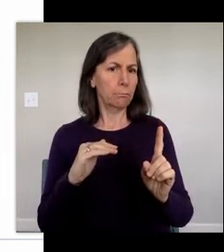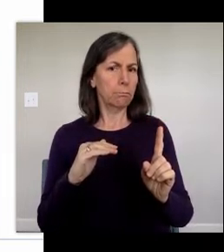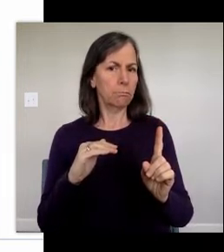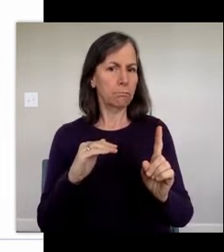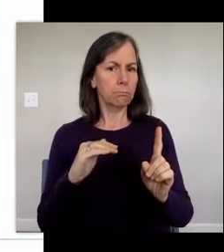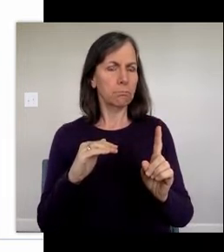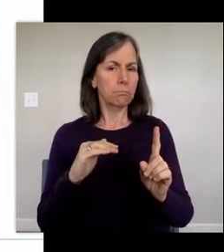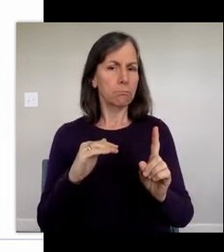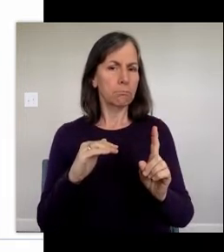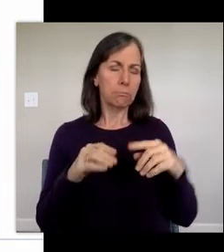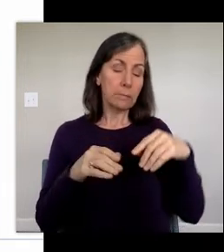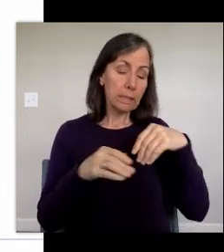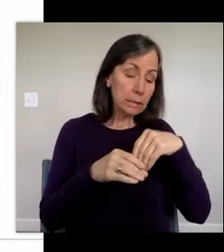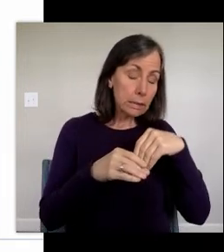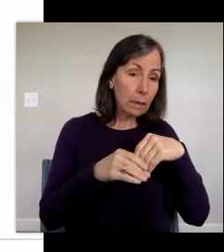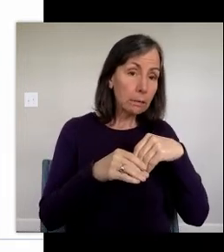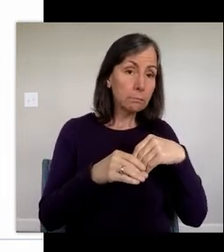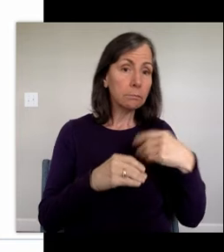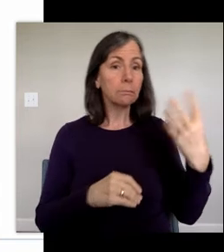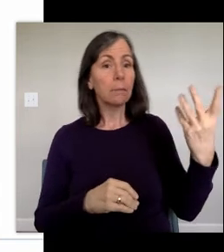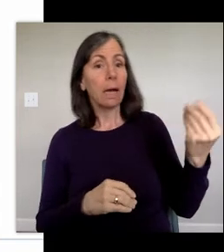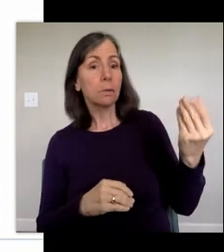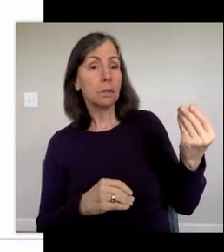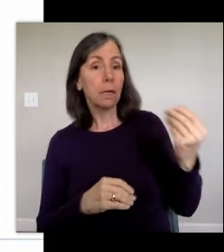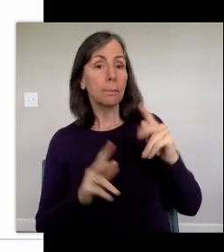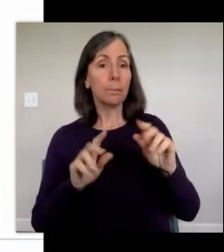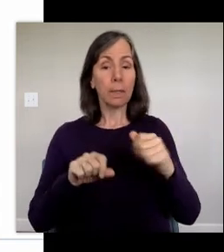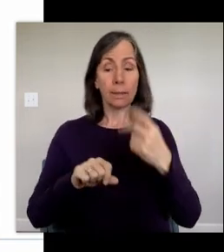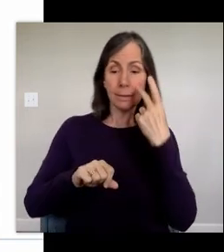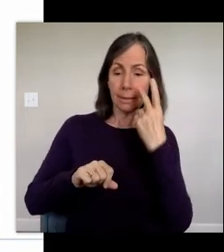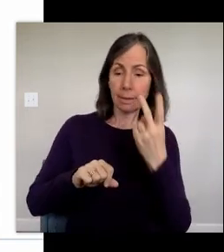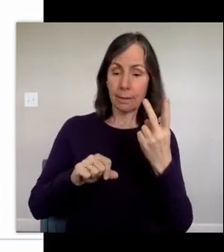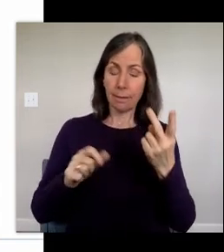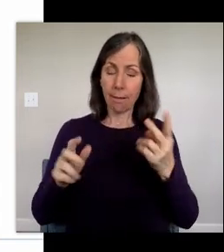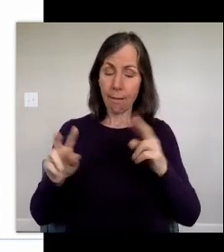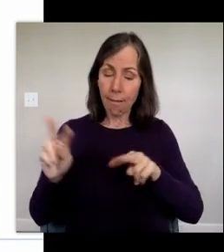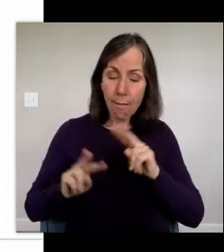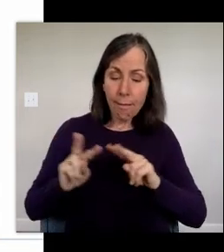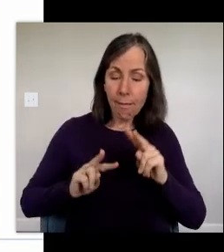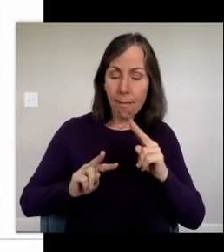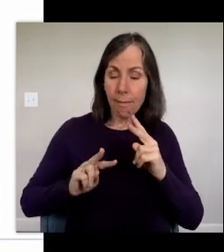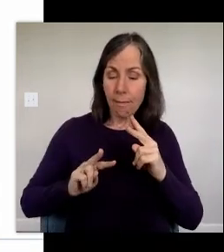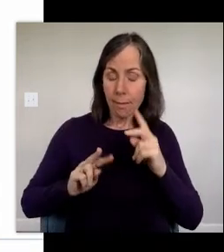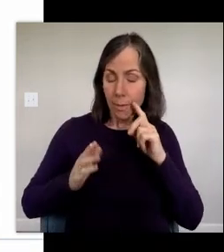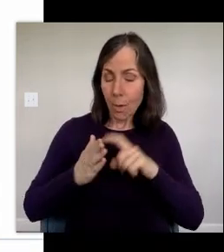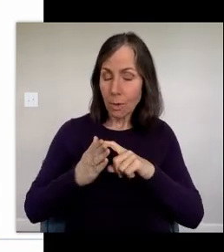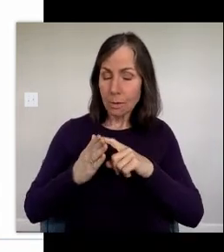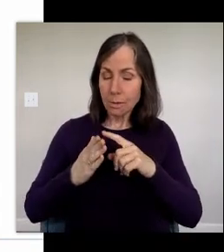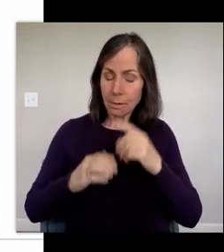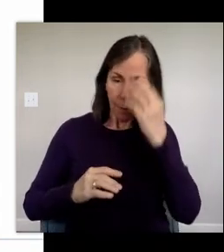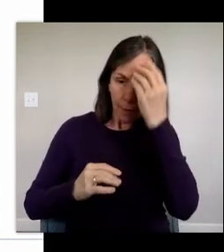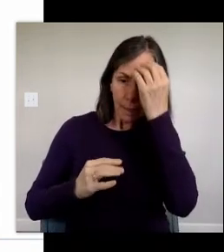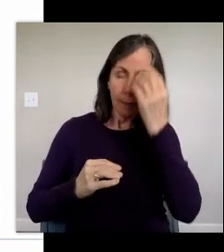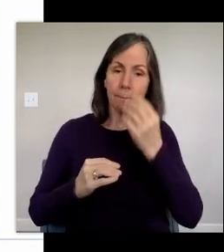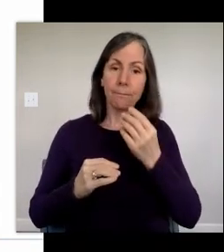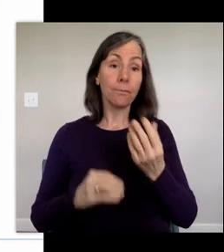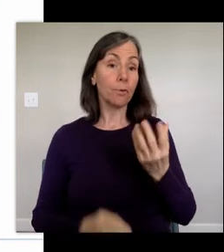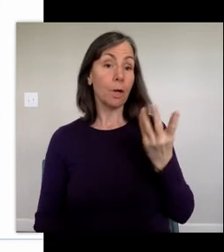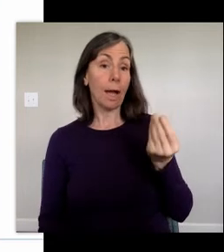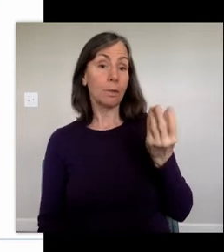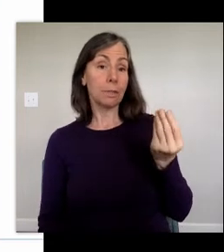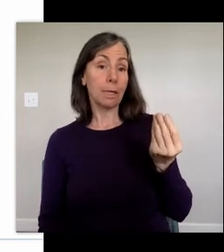project so that people could see it and interact with it. So outside, I kind of like